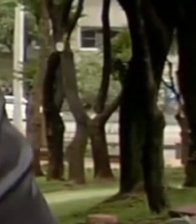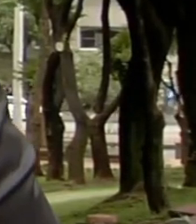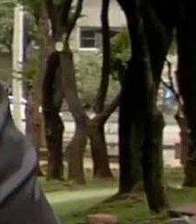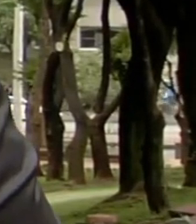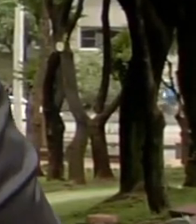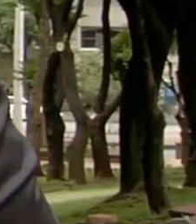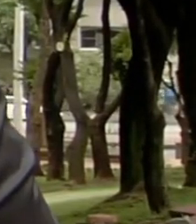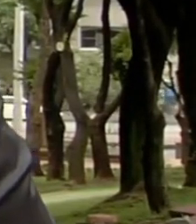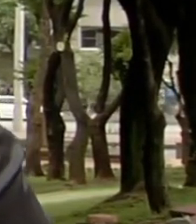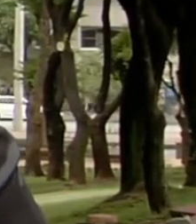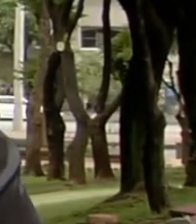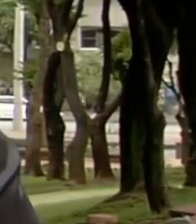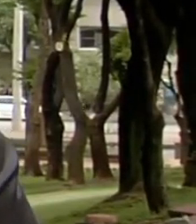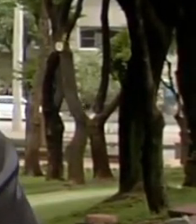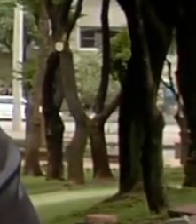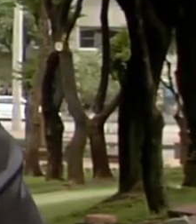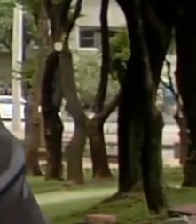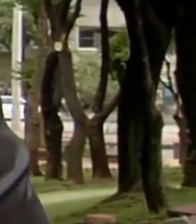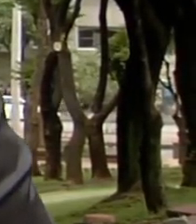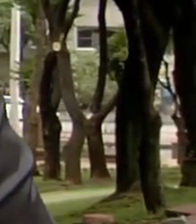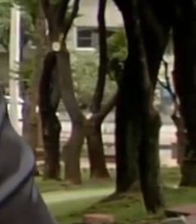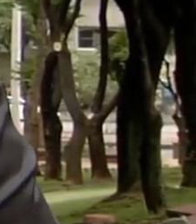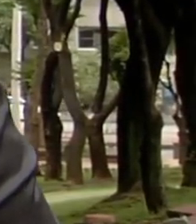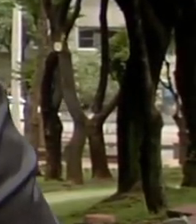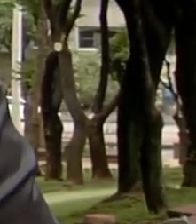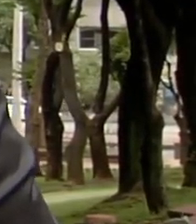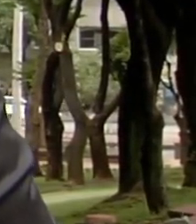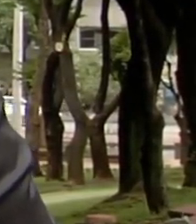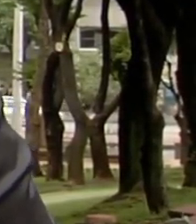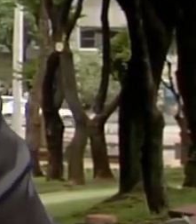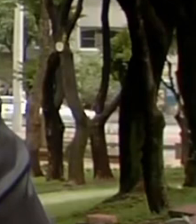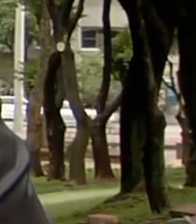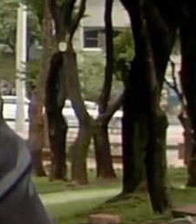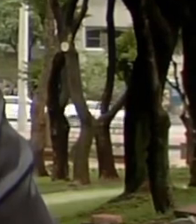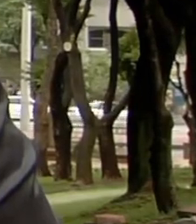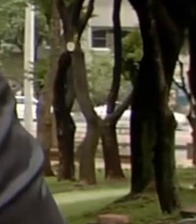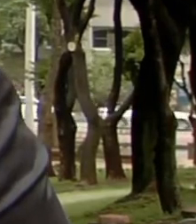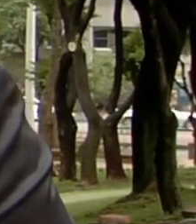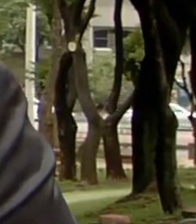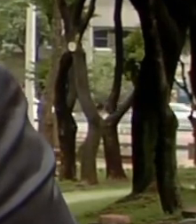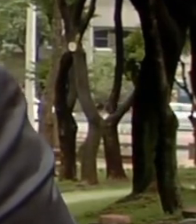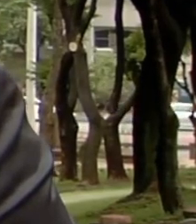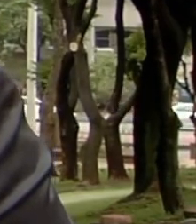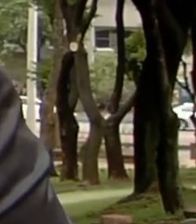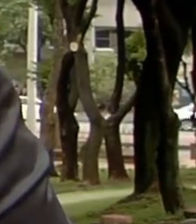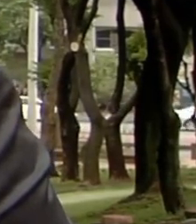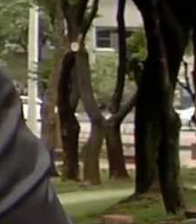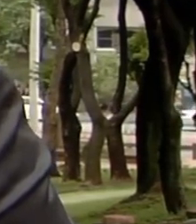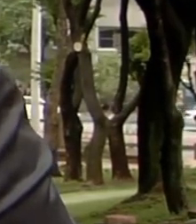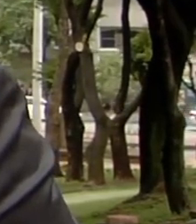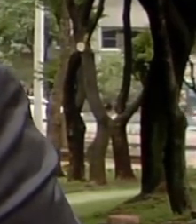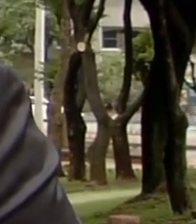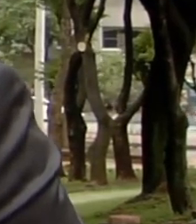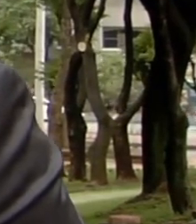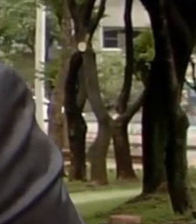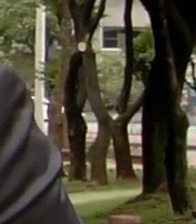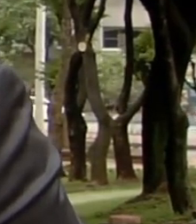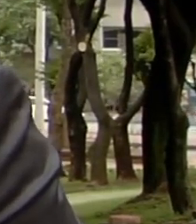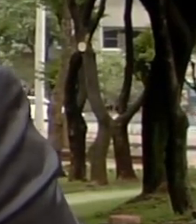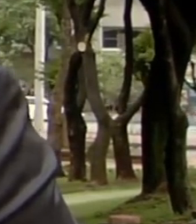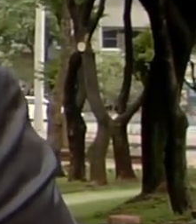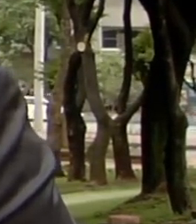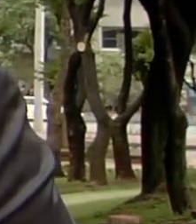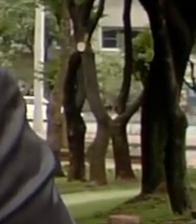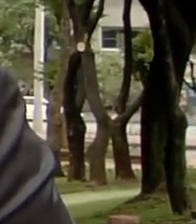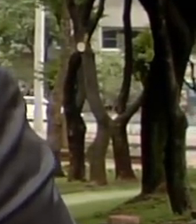There is no decision that says that the ANC is fielding a particular candidate. We are